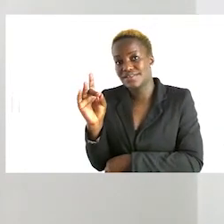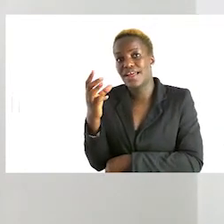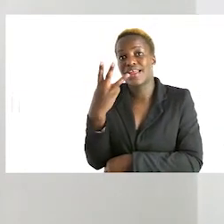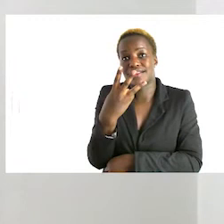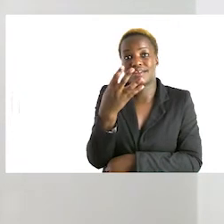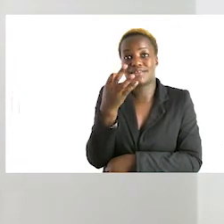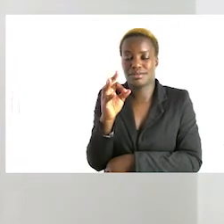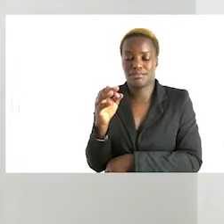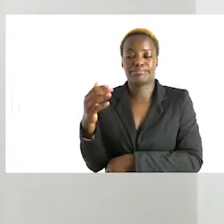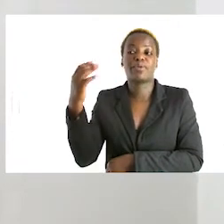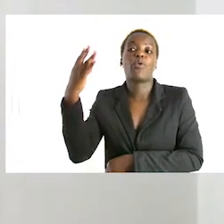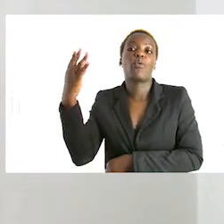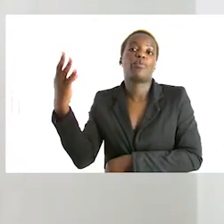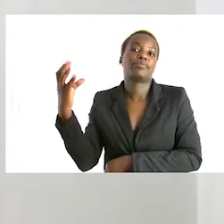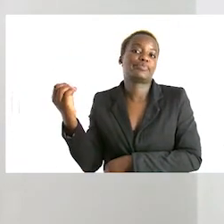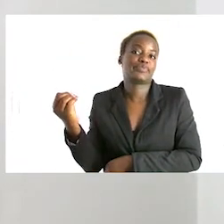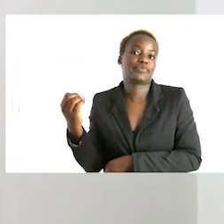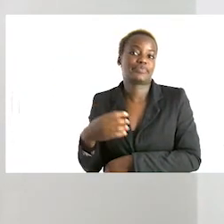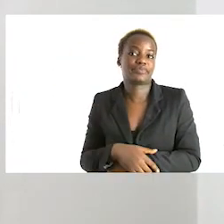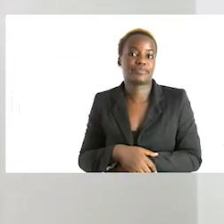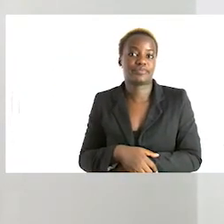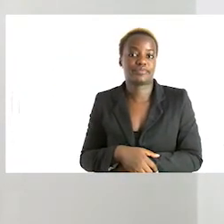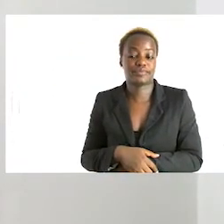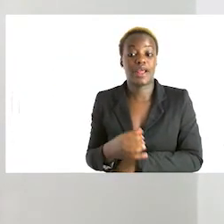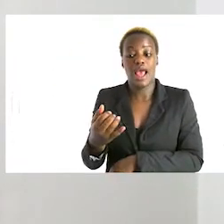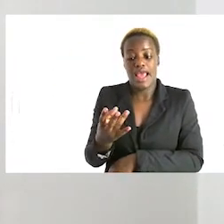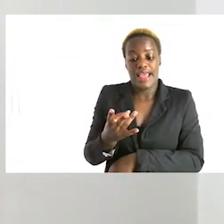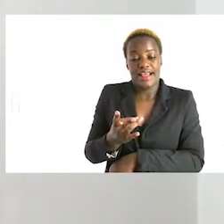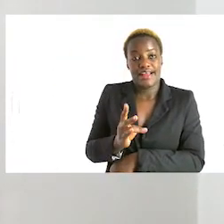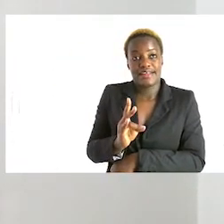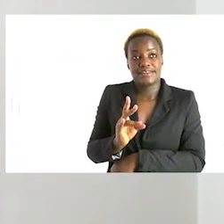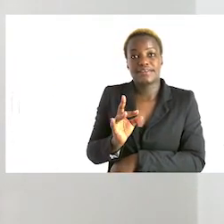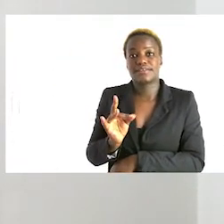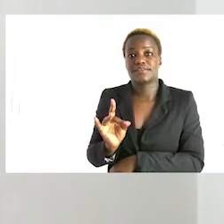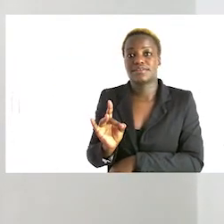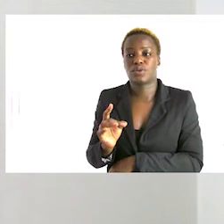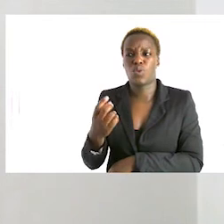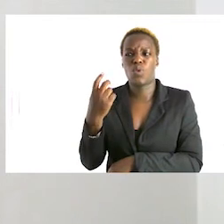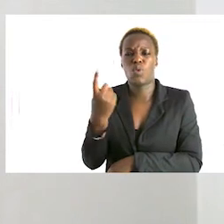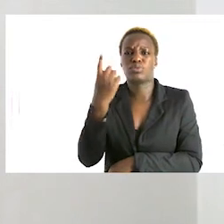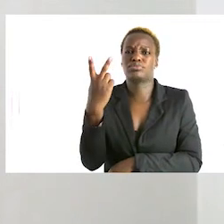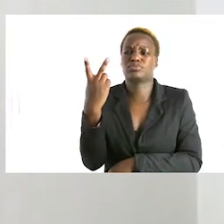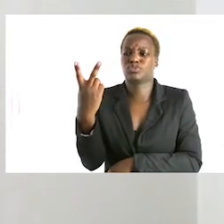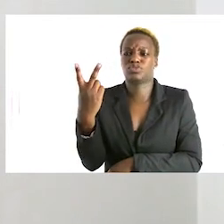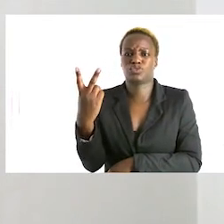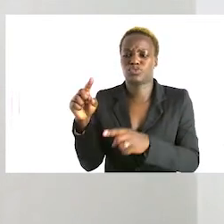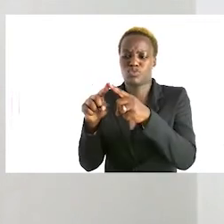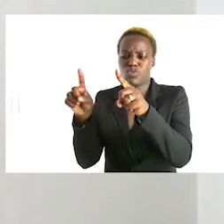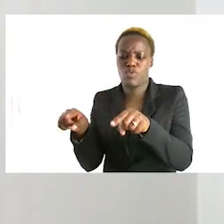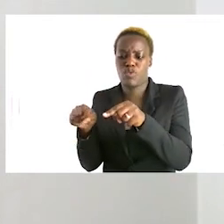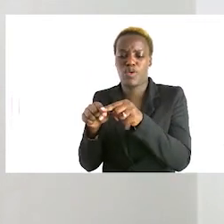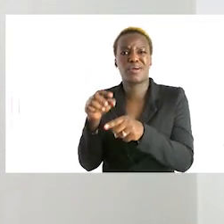and 40. Now here we have 87. It's only 2 boxes for 2 numbers. What